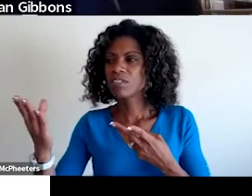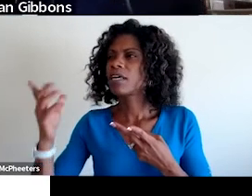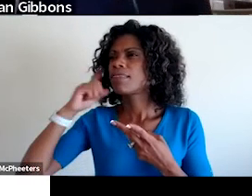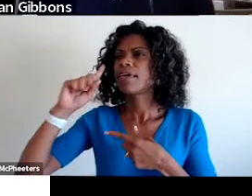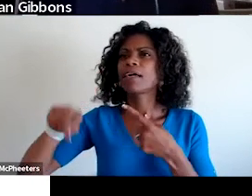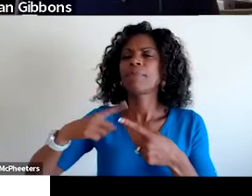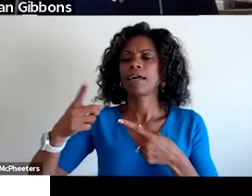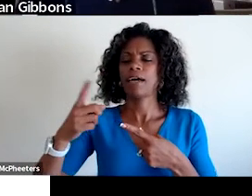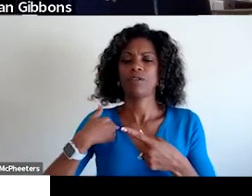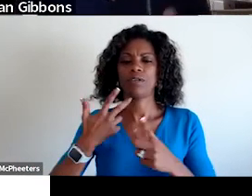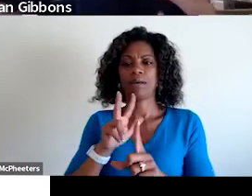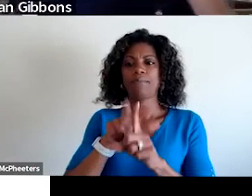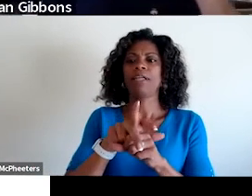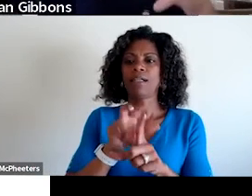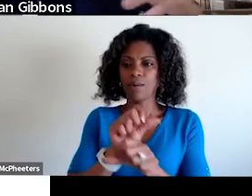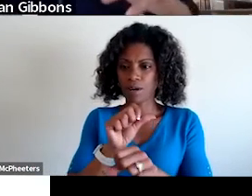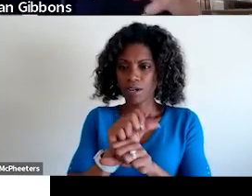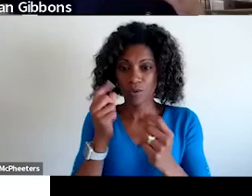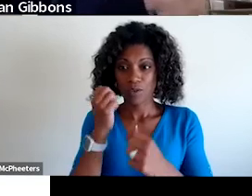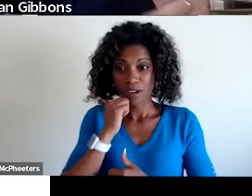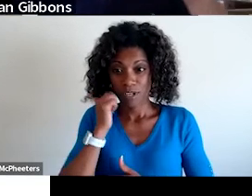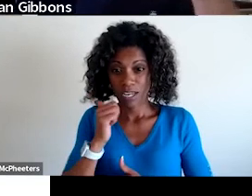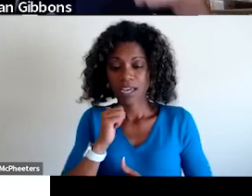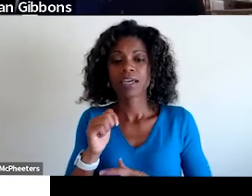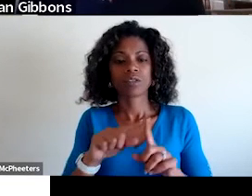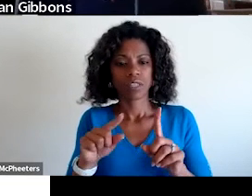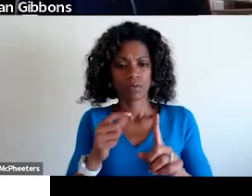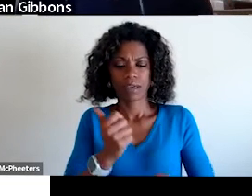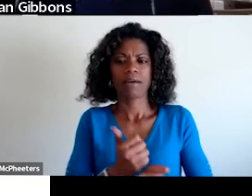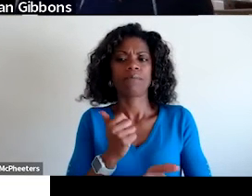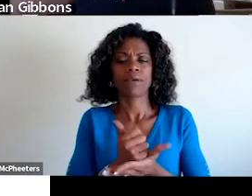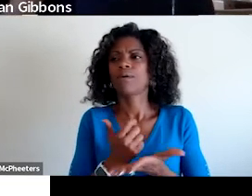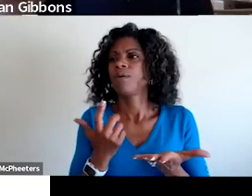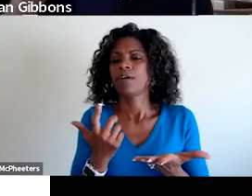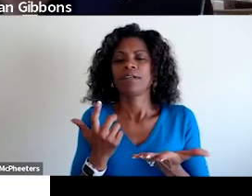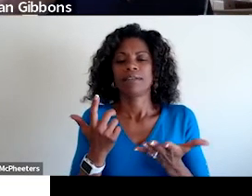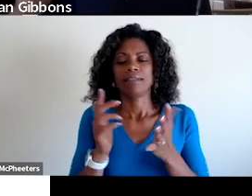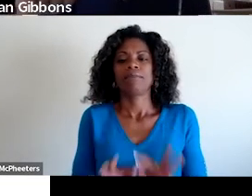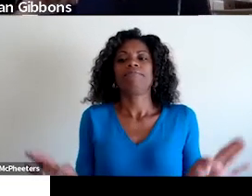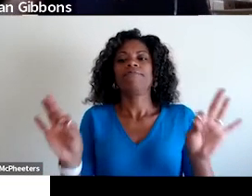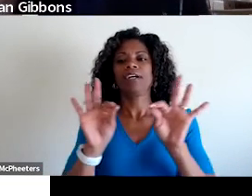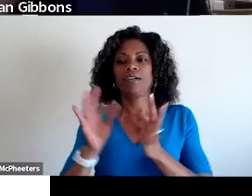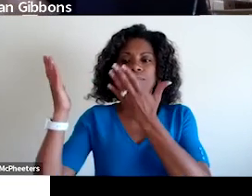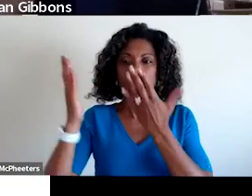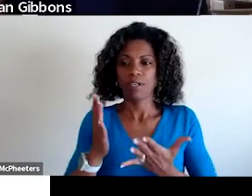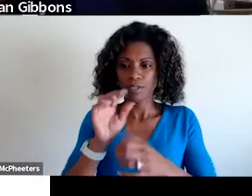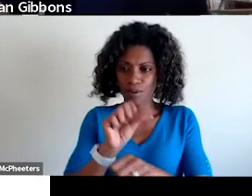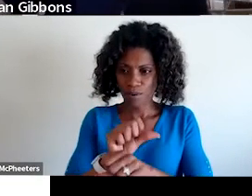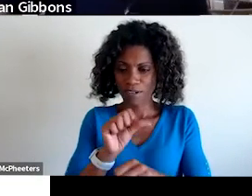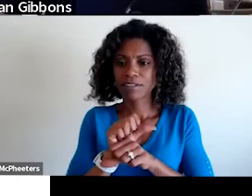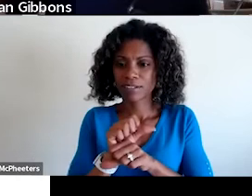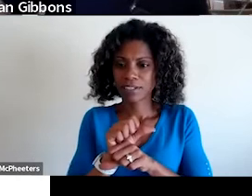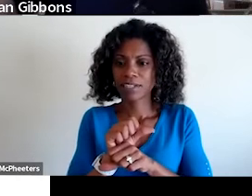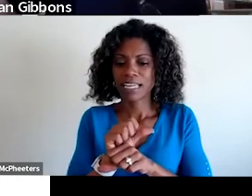daily. It has a glossary and a bunch of other things that you can explore that help you bring the values of diversity, equity, inclusion to life and